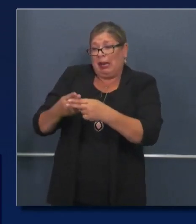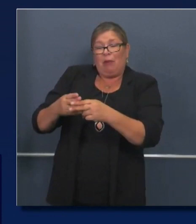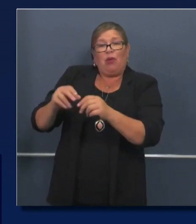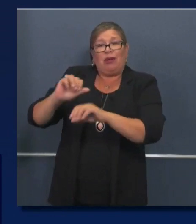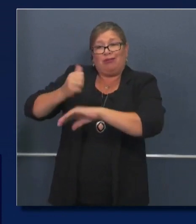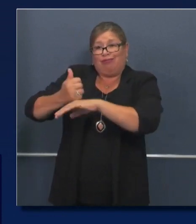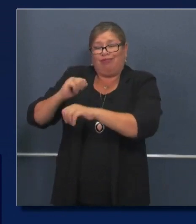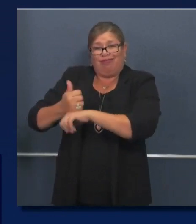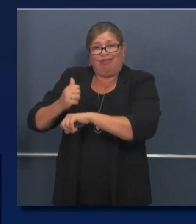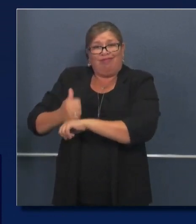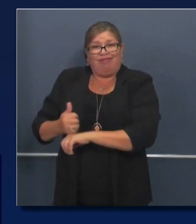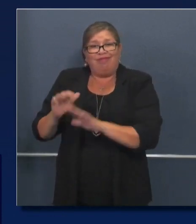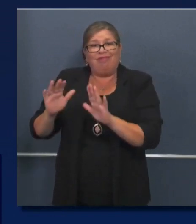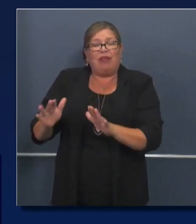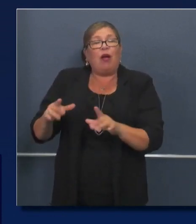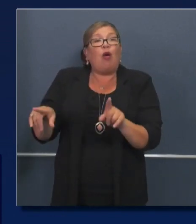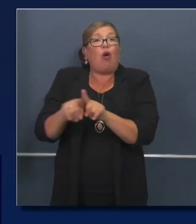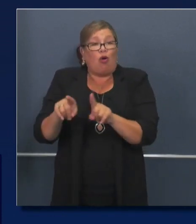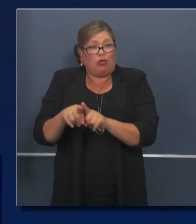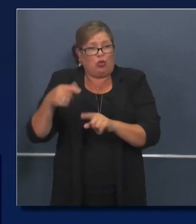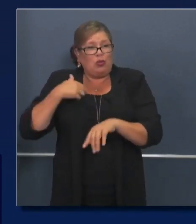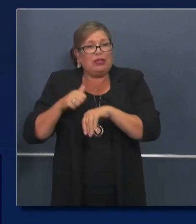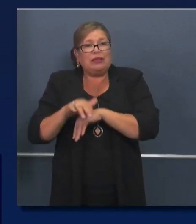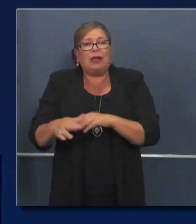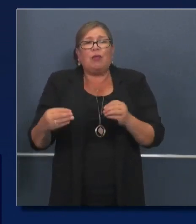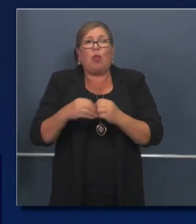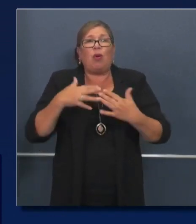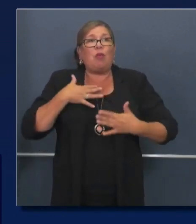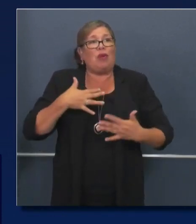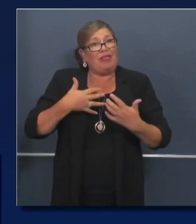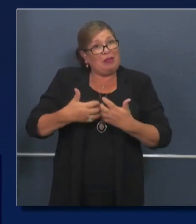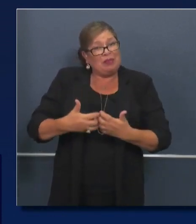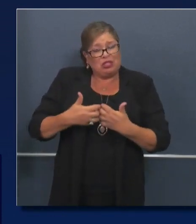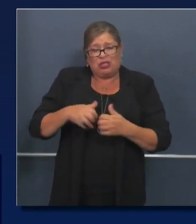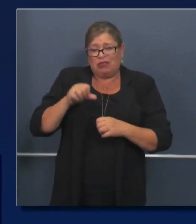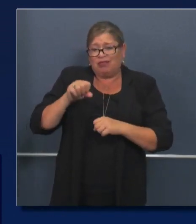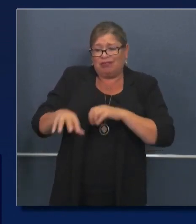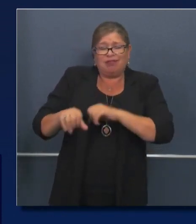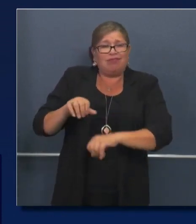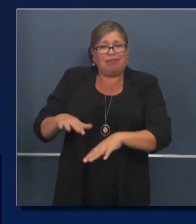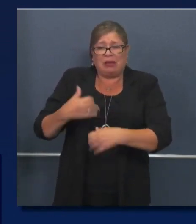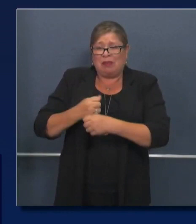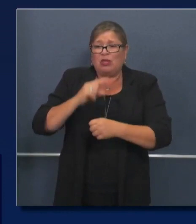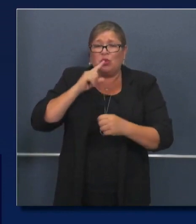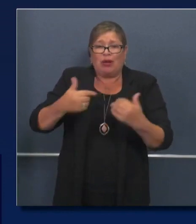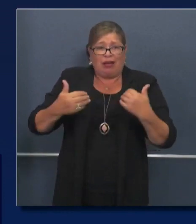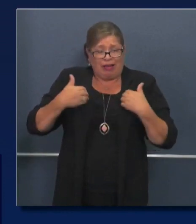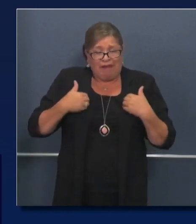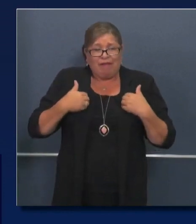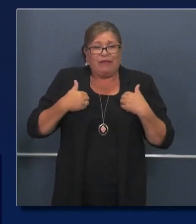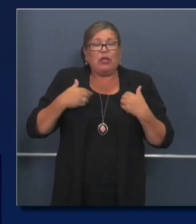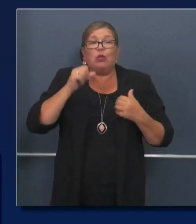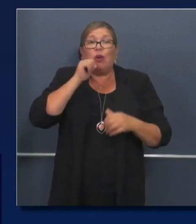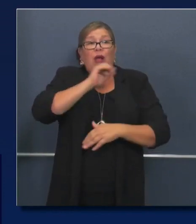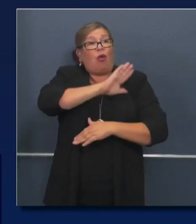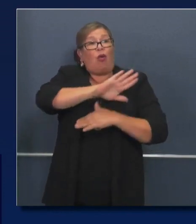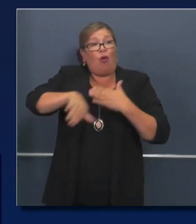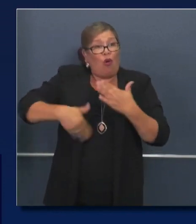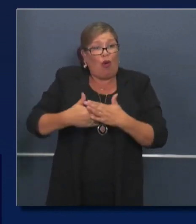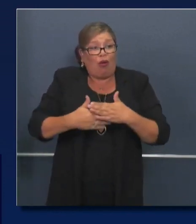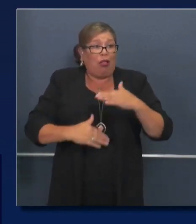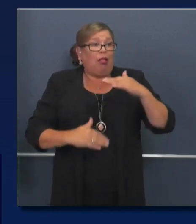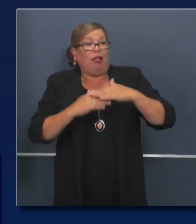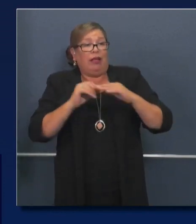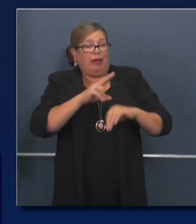including the addition of more ventilators. By the way, we have roughly 11,000 ventilators within our system right now